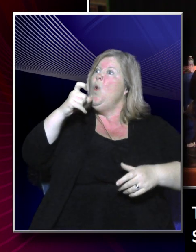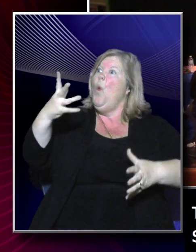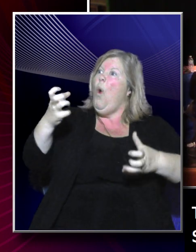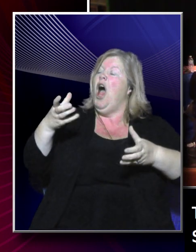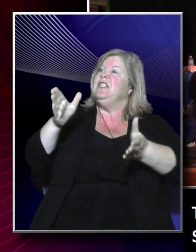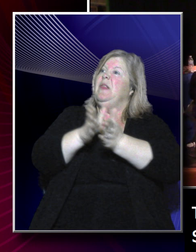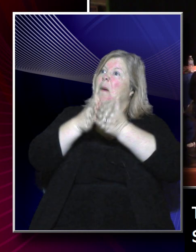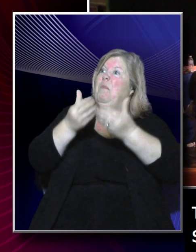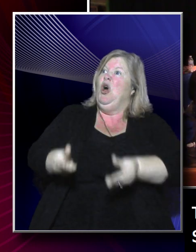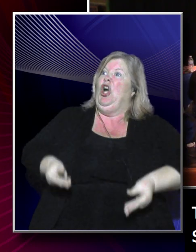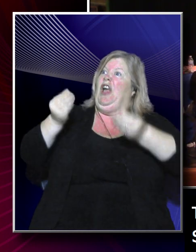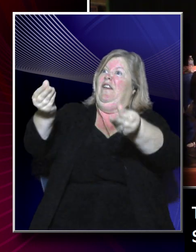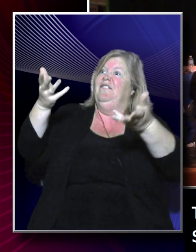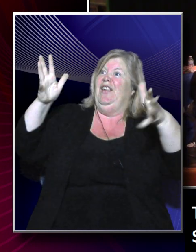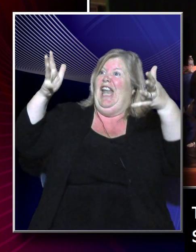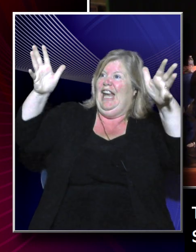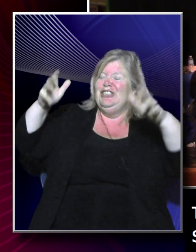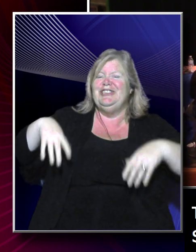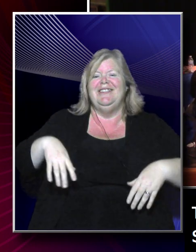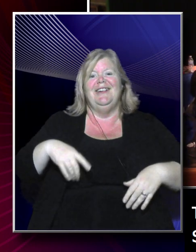She doesn't do it for the pay.